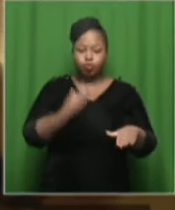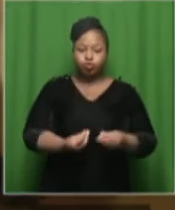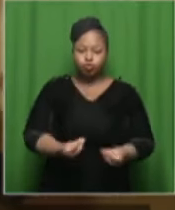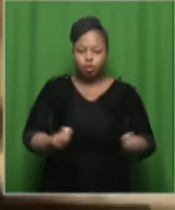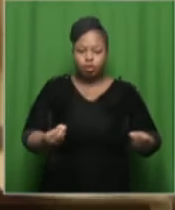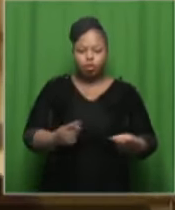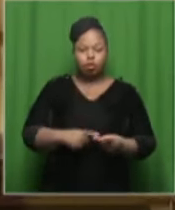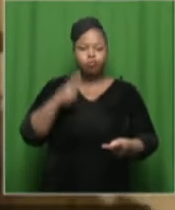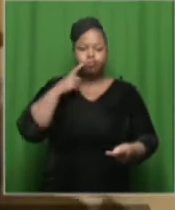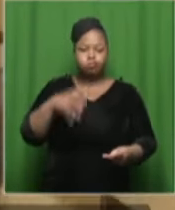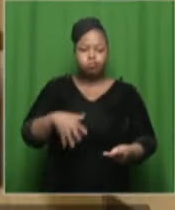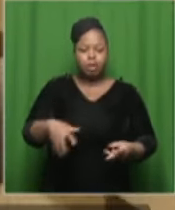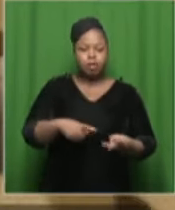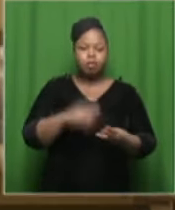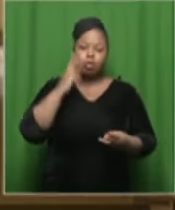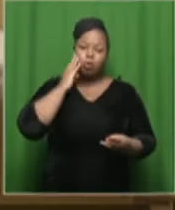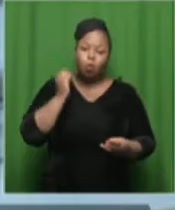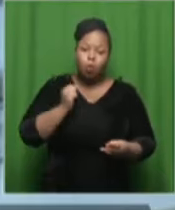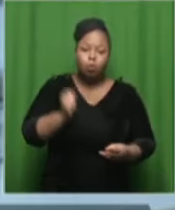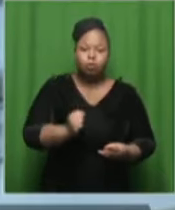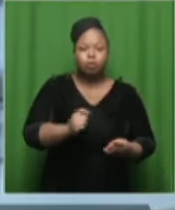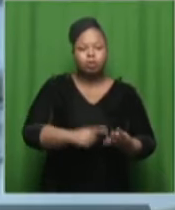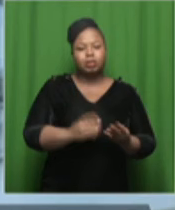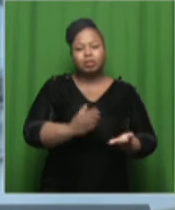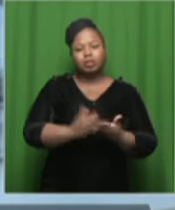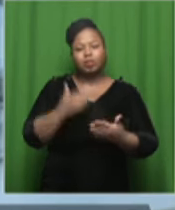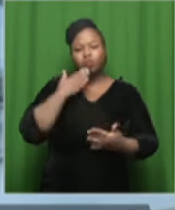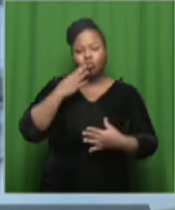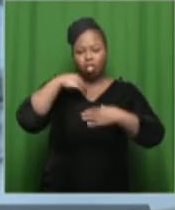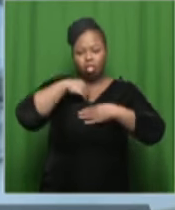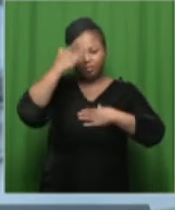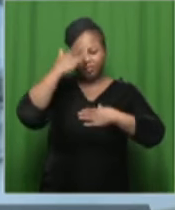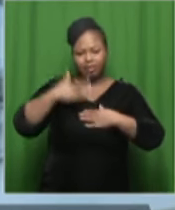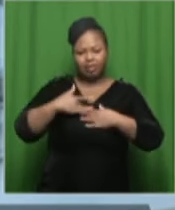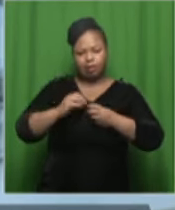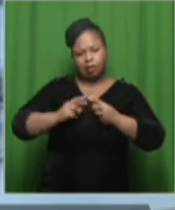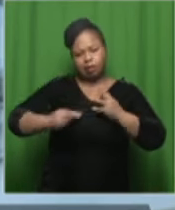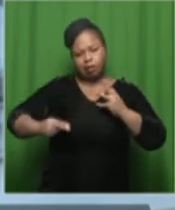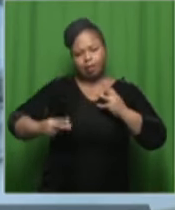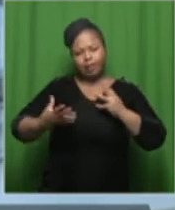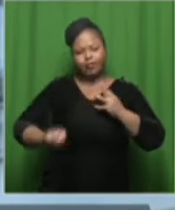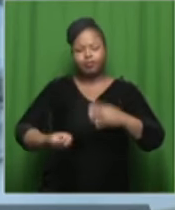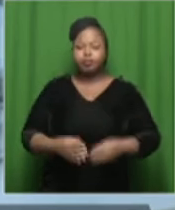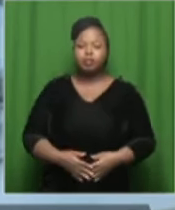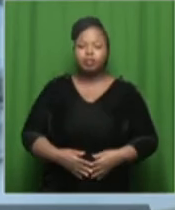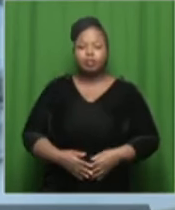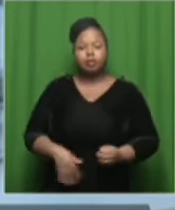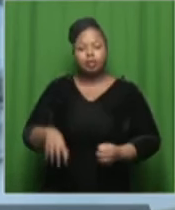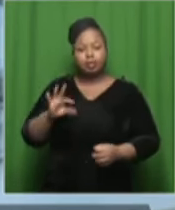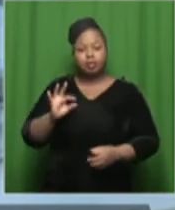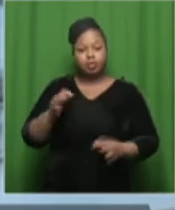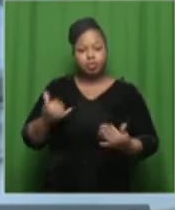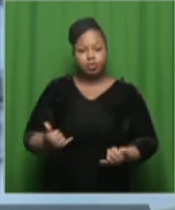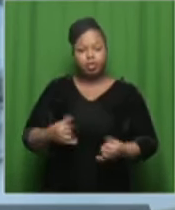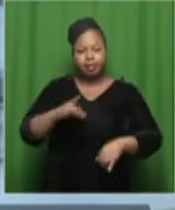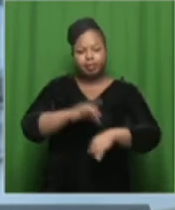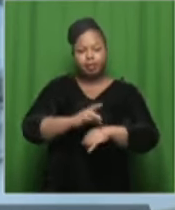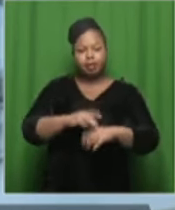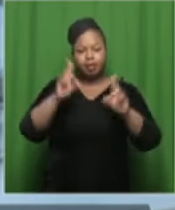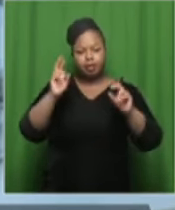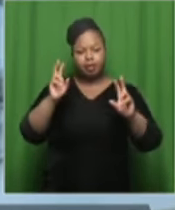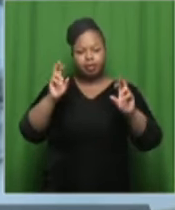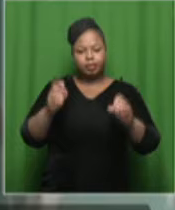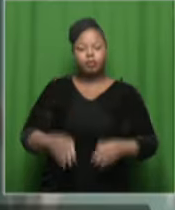elderly, pregnant people, and of course people living with chronic conditions. So we're going to unpack all this and more on this Monday Medical Matters